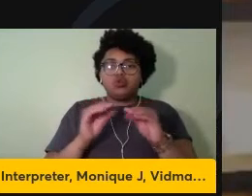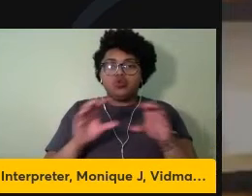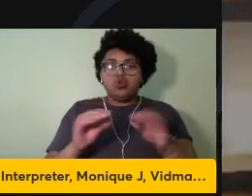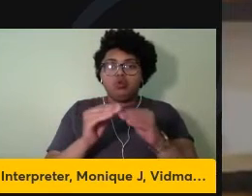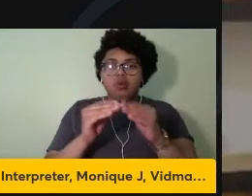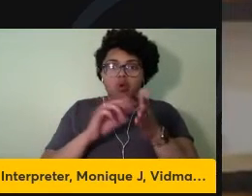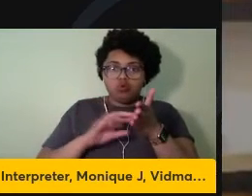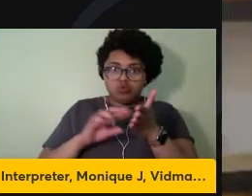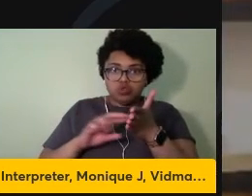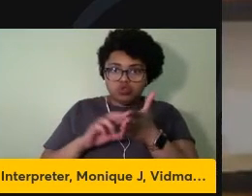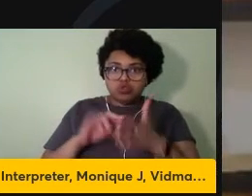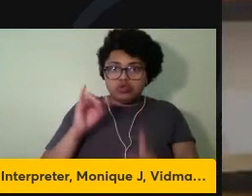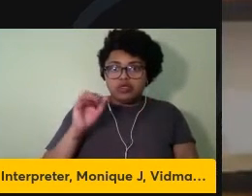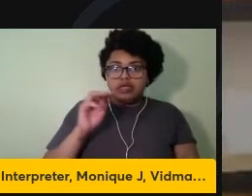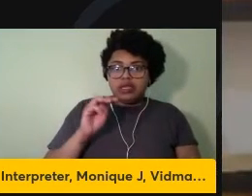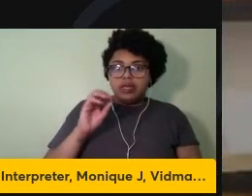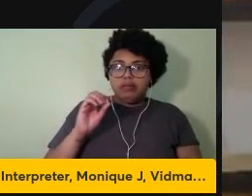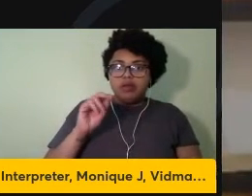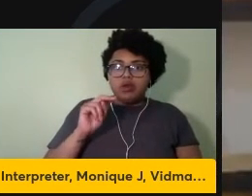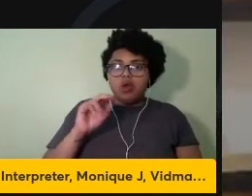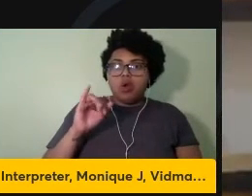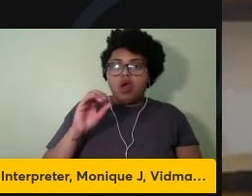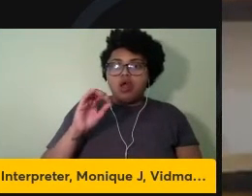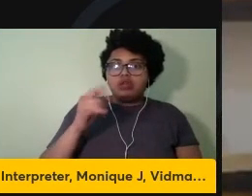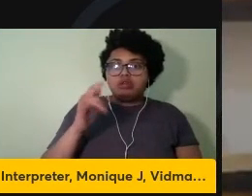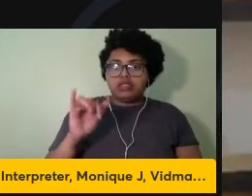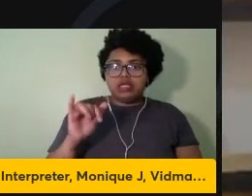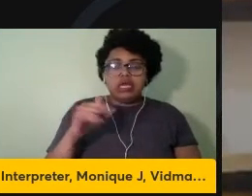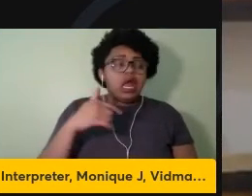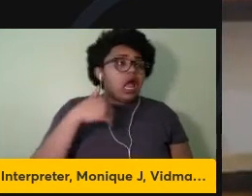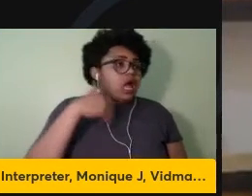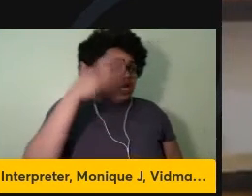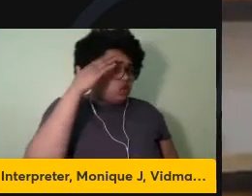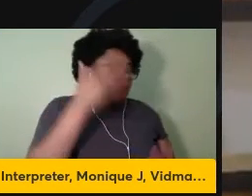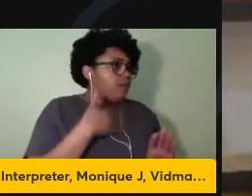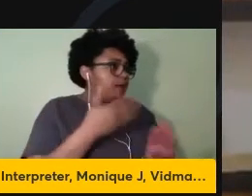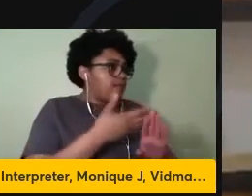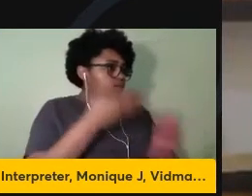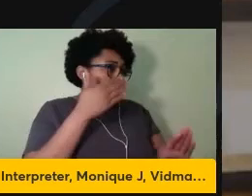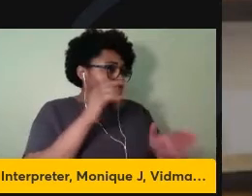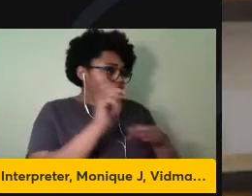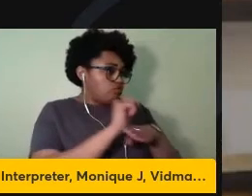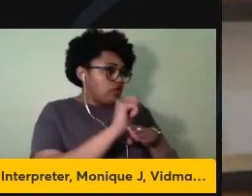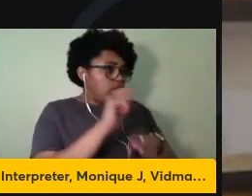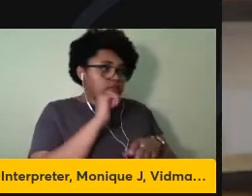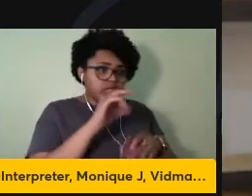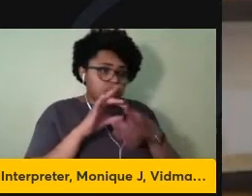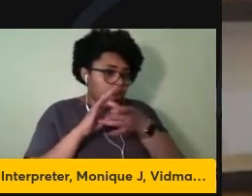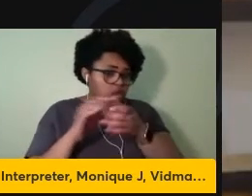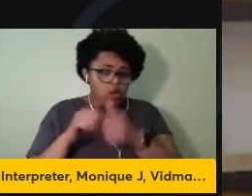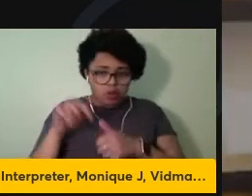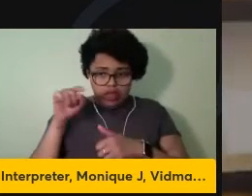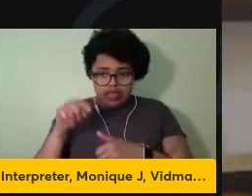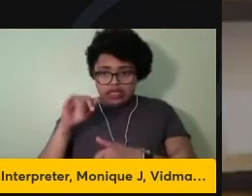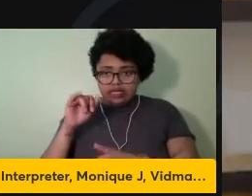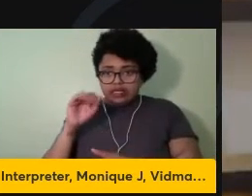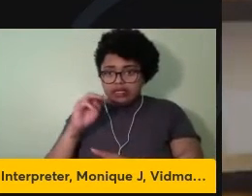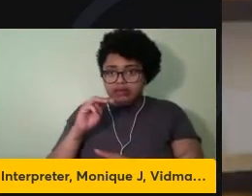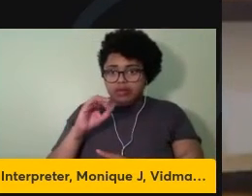Although my prior research training didn't have anything to do with immunology, I had an open mindset to trying different things in my research